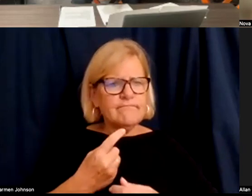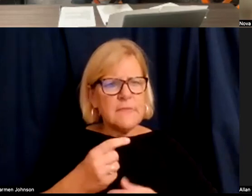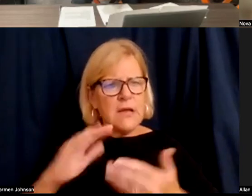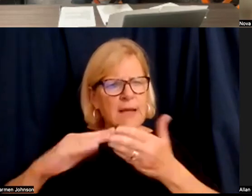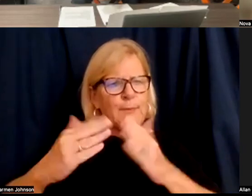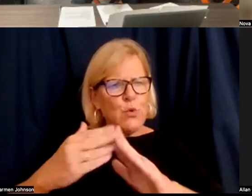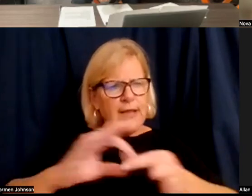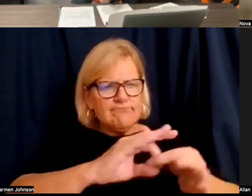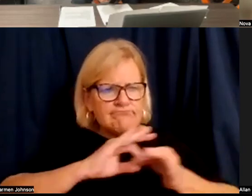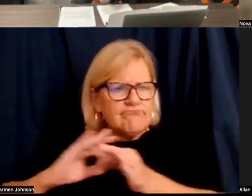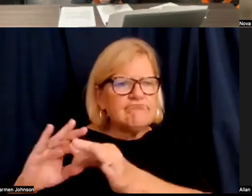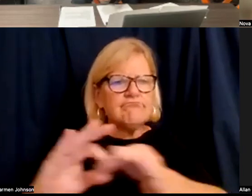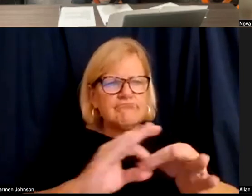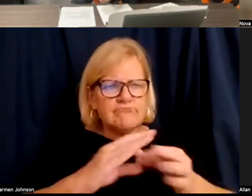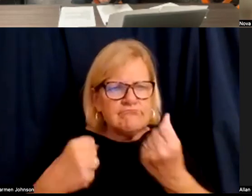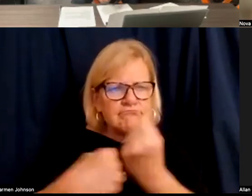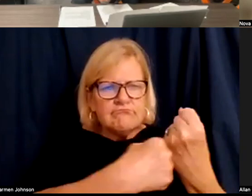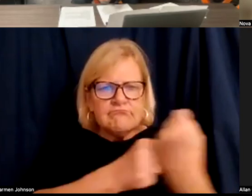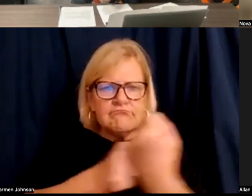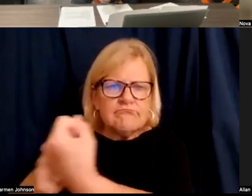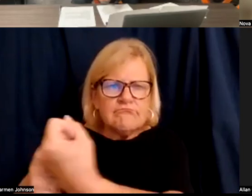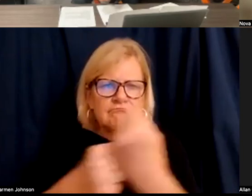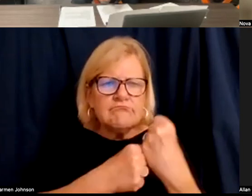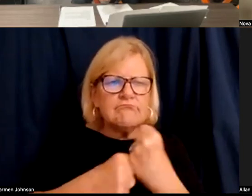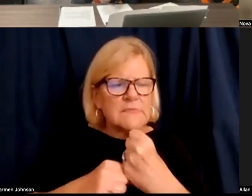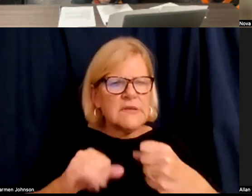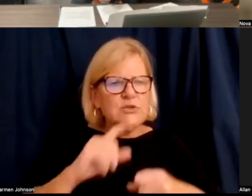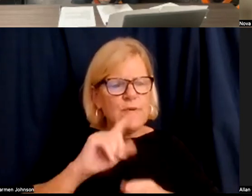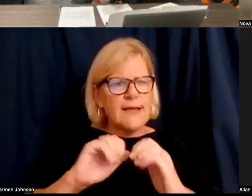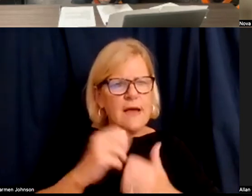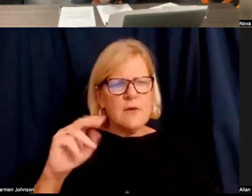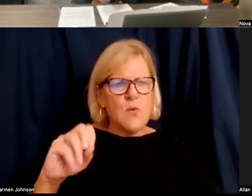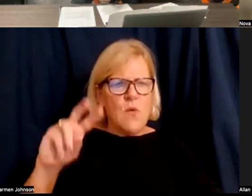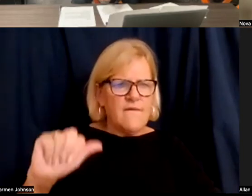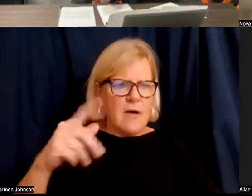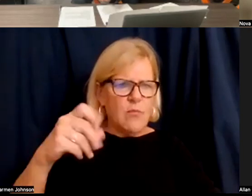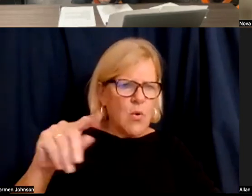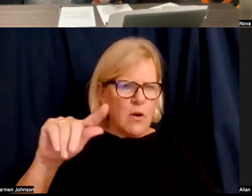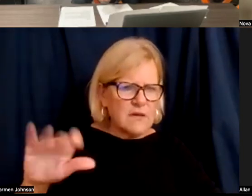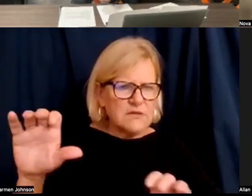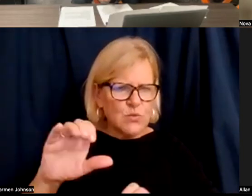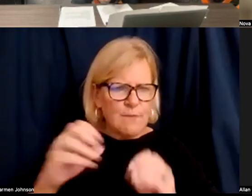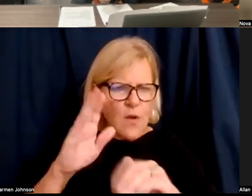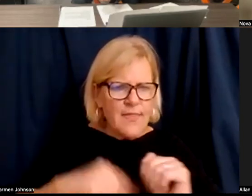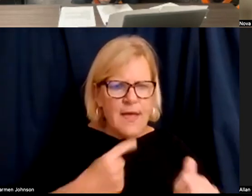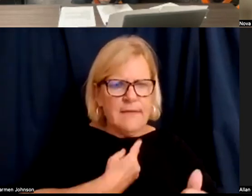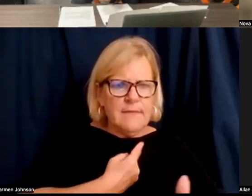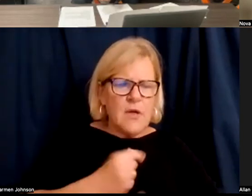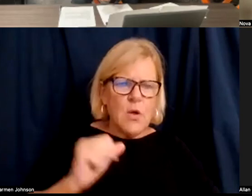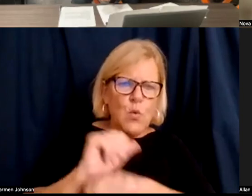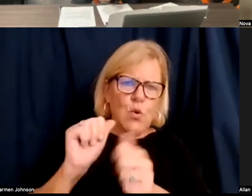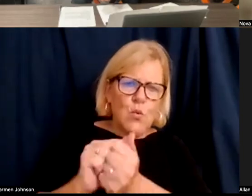and in collaborators, and that's how Nova Portals has really been going beyond what I've been able to do by myself. I've been working with the brilliant engineer